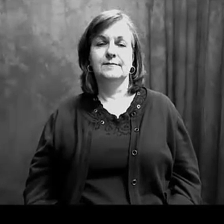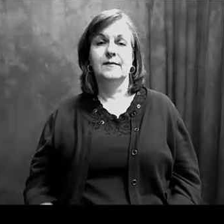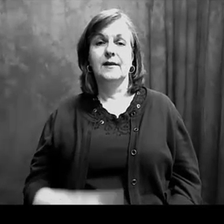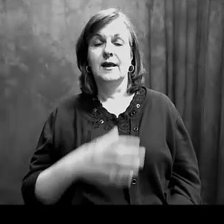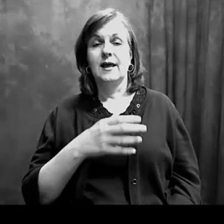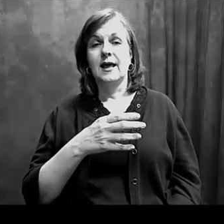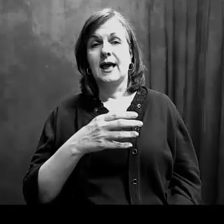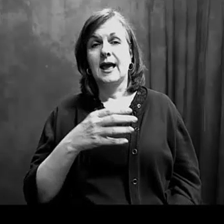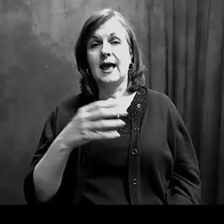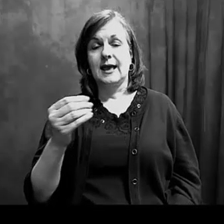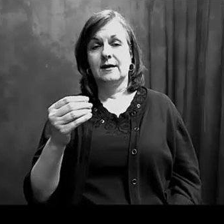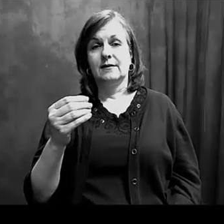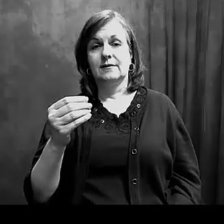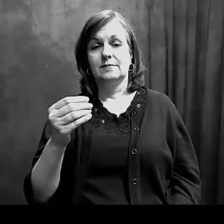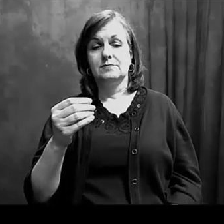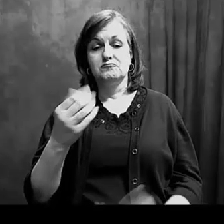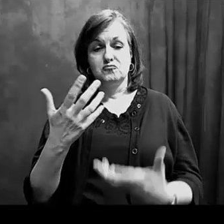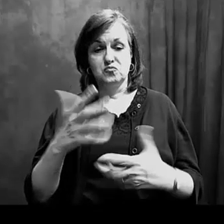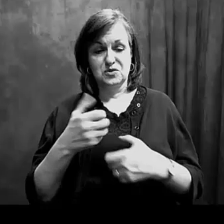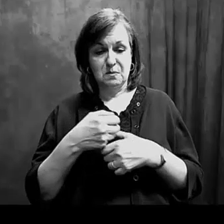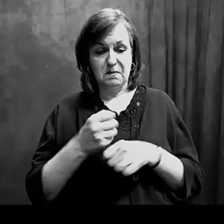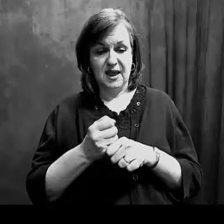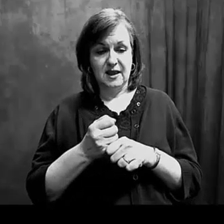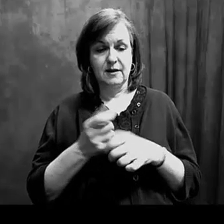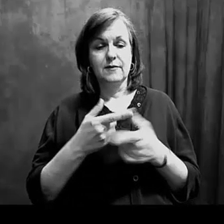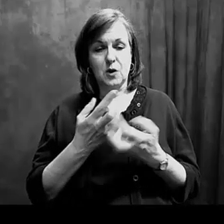and releases them to the blood.